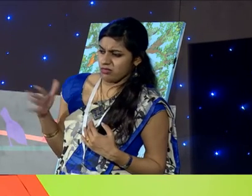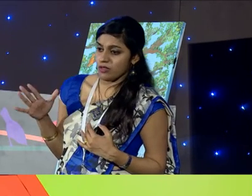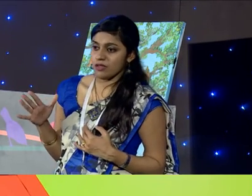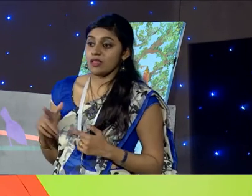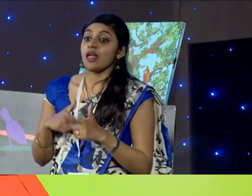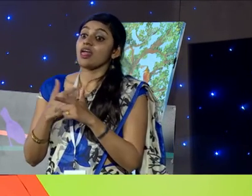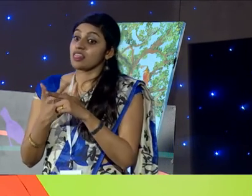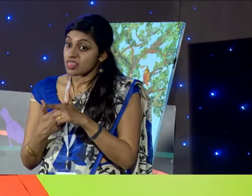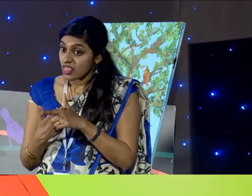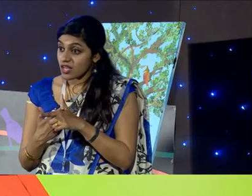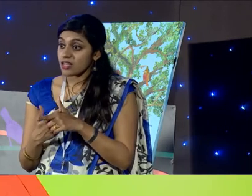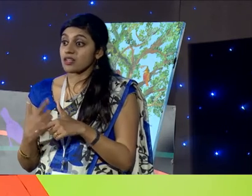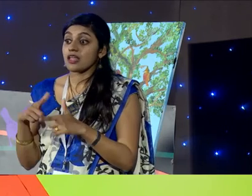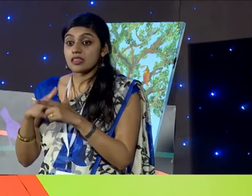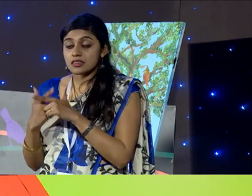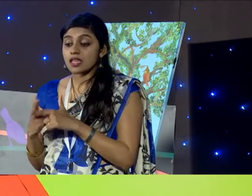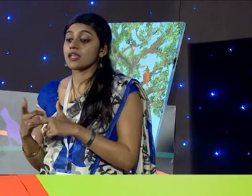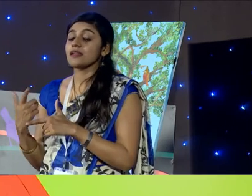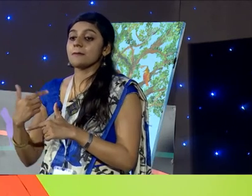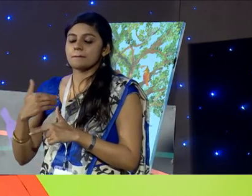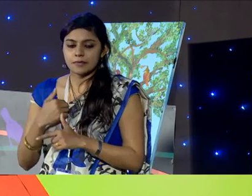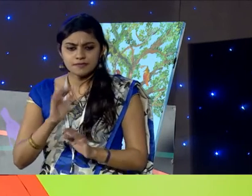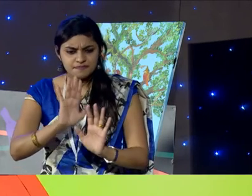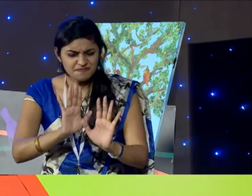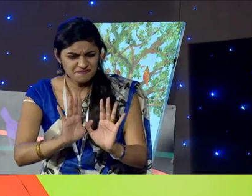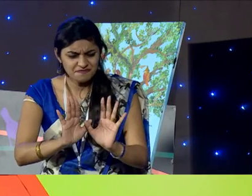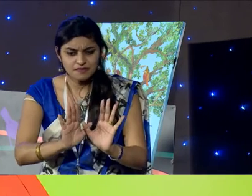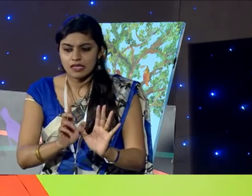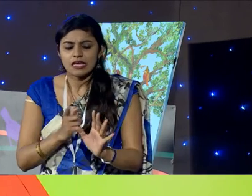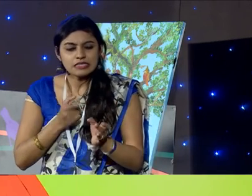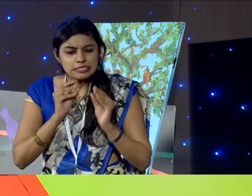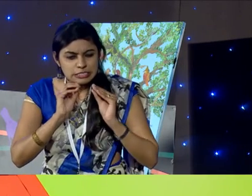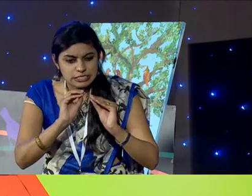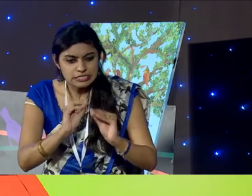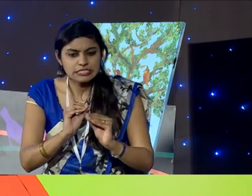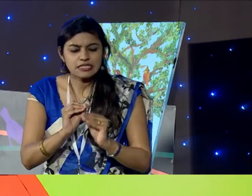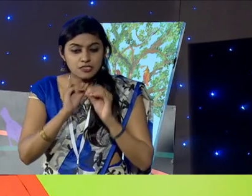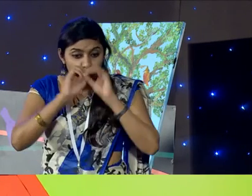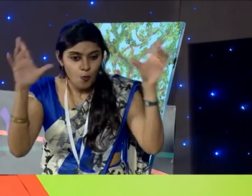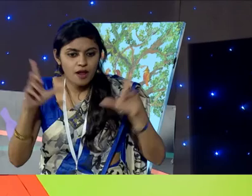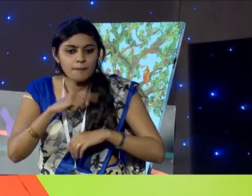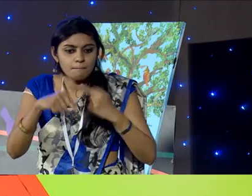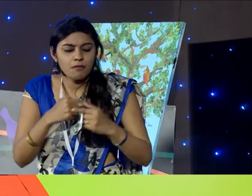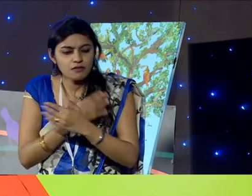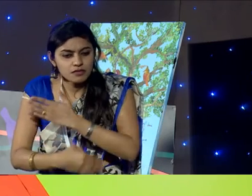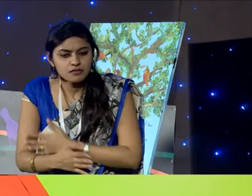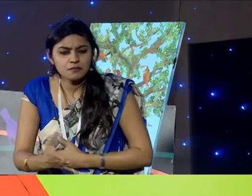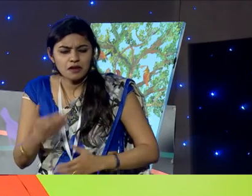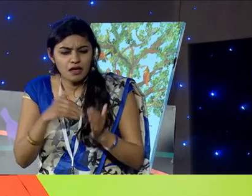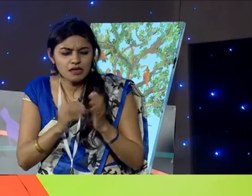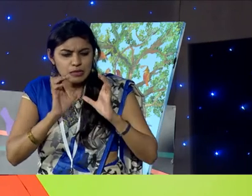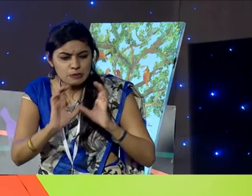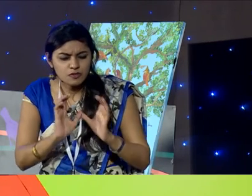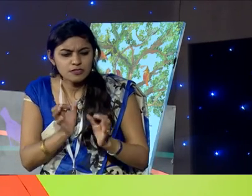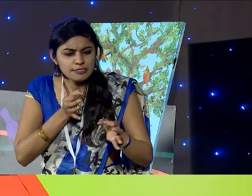sensitize the organization. This required one-on-ones, this required town halls, this required continuous communication,